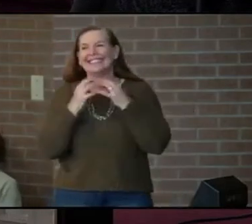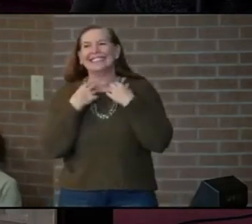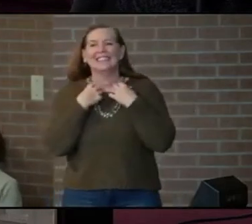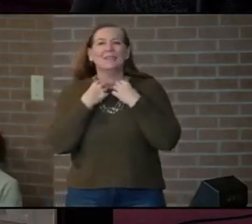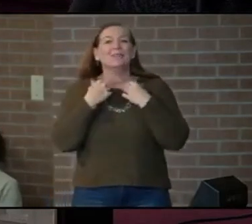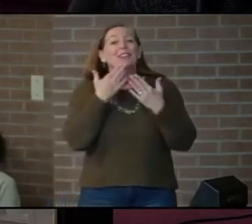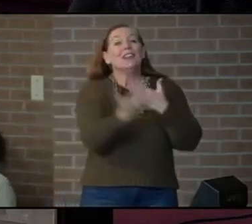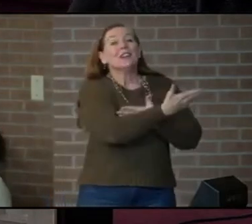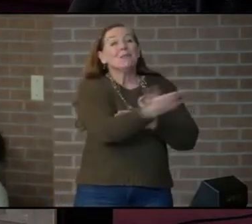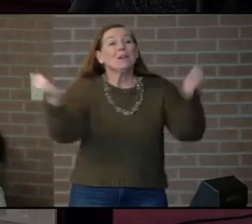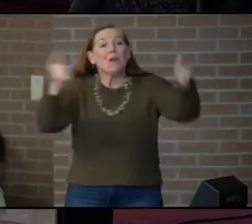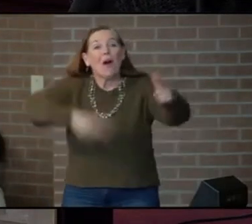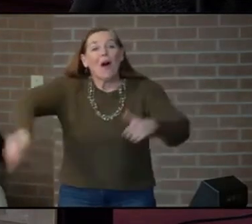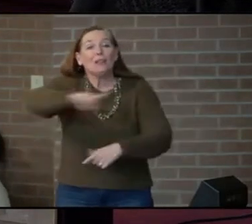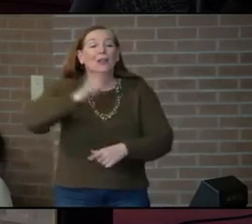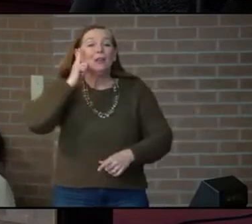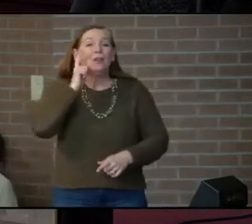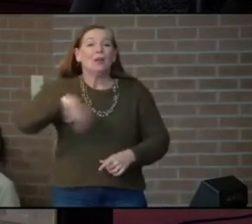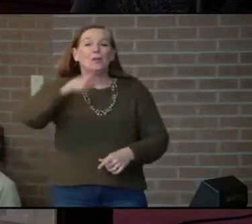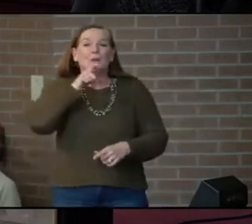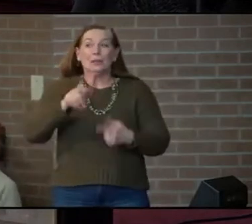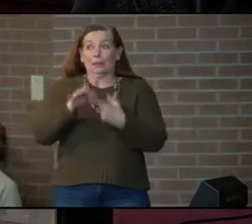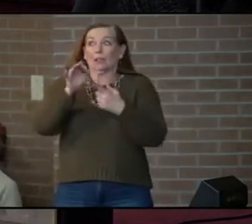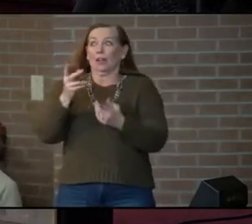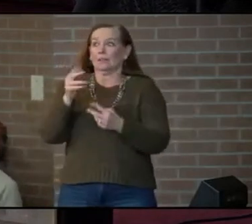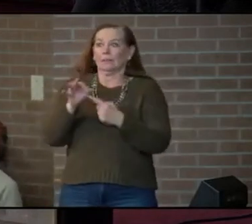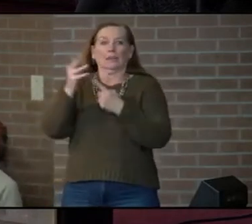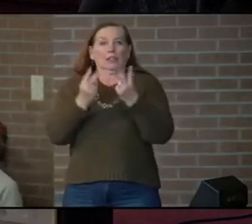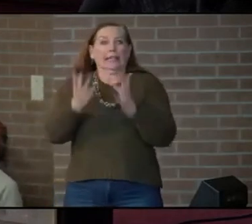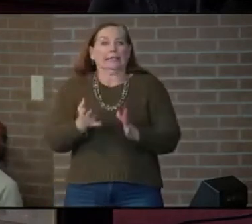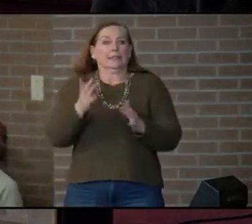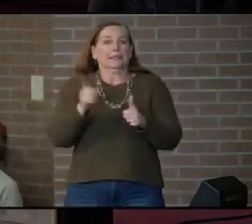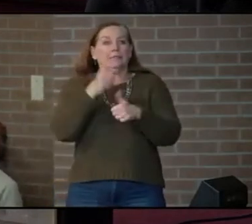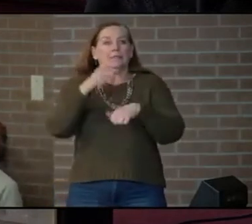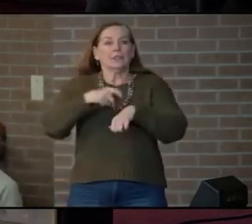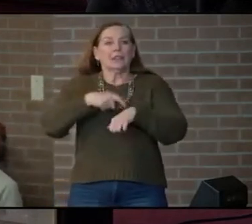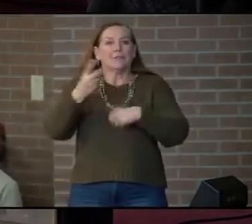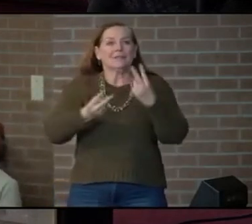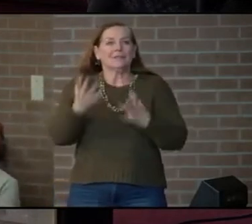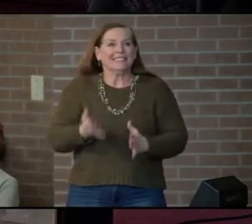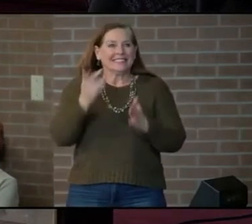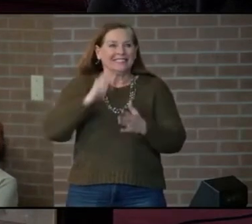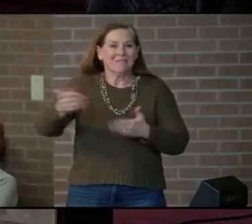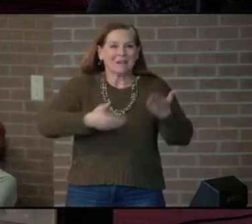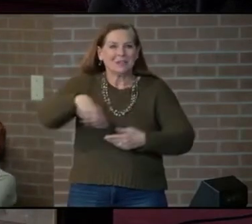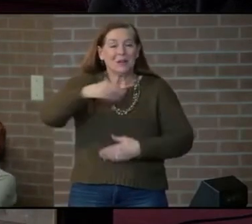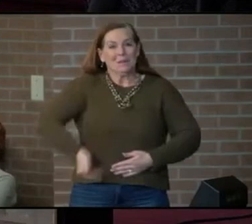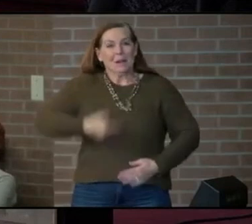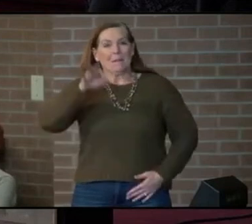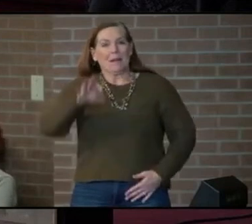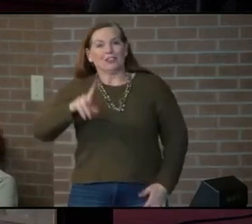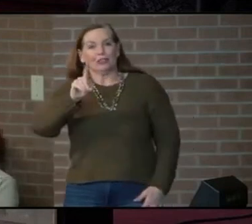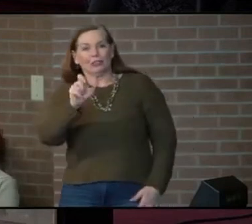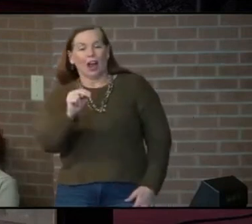Good morning to all of you. For those of you especially who are guests with us today, a special welcome to you. Just introduce myself. My name is Pastor Don, and I am part